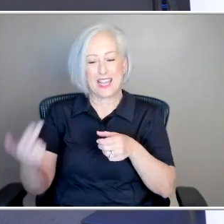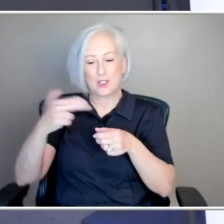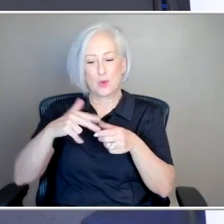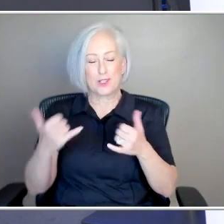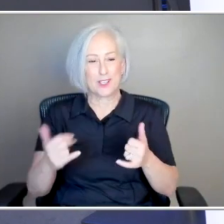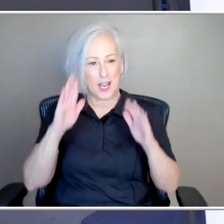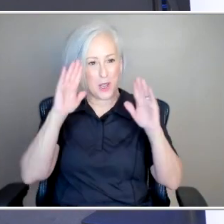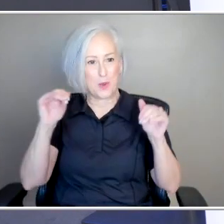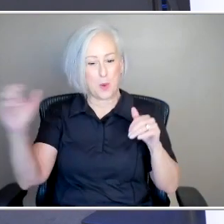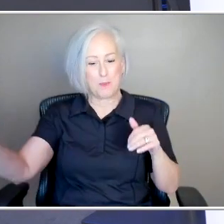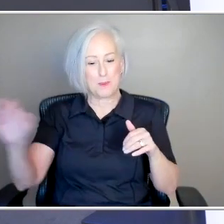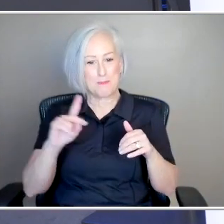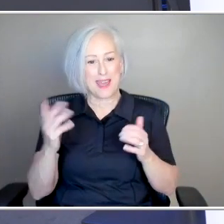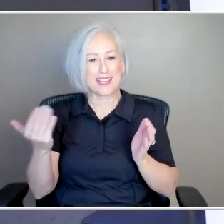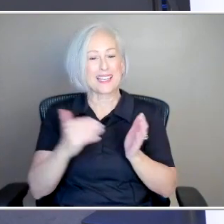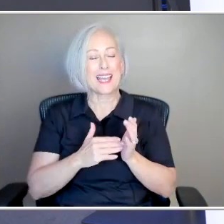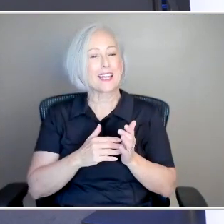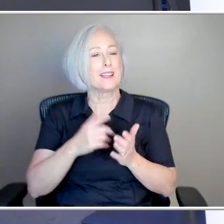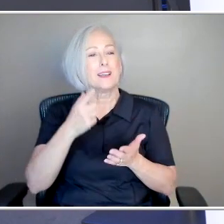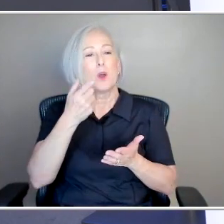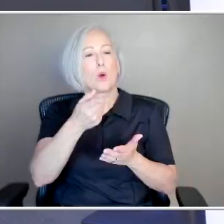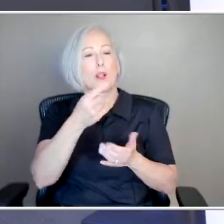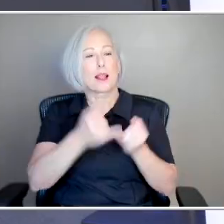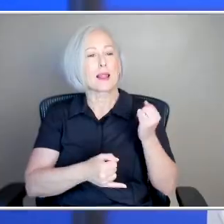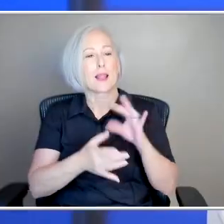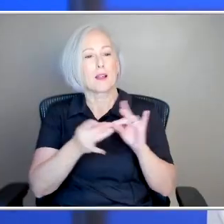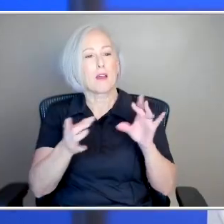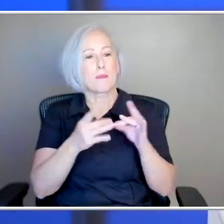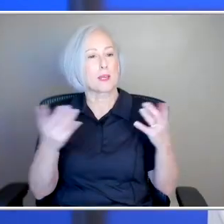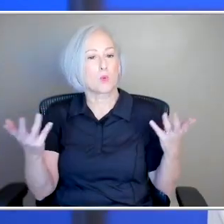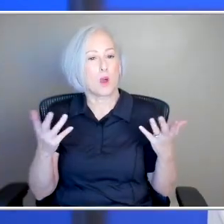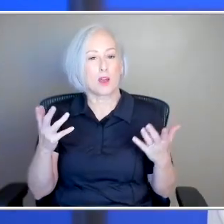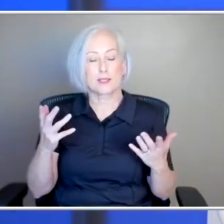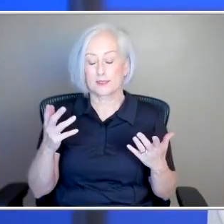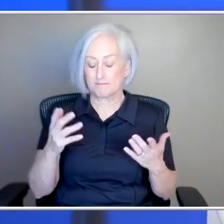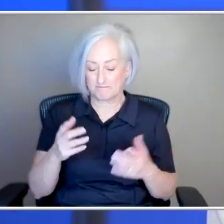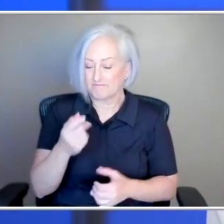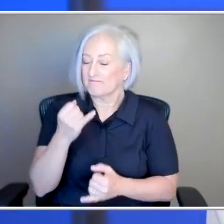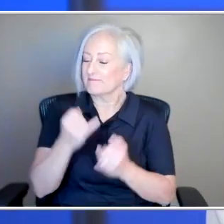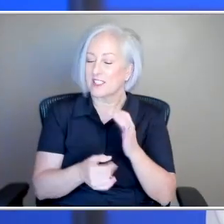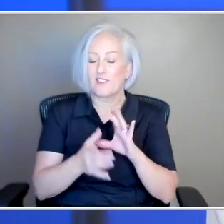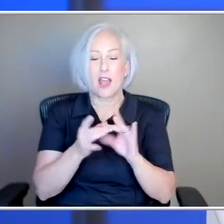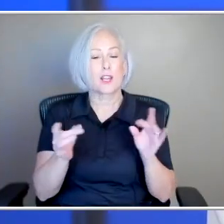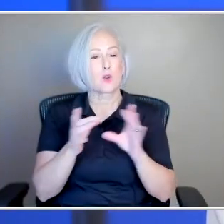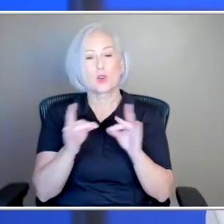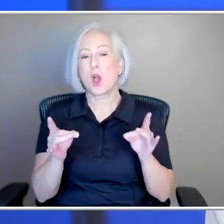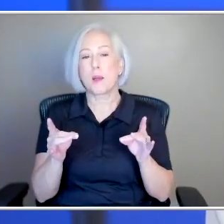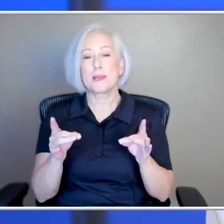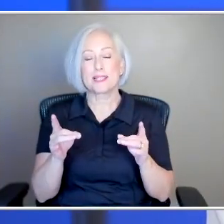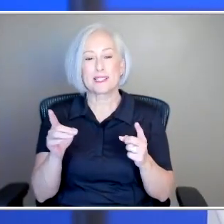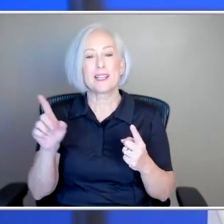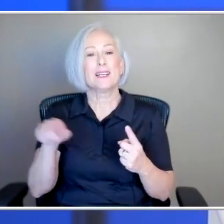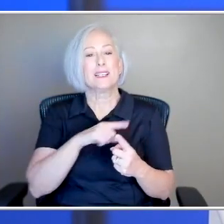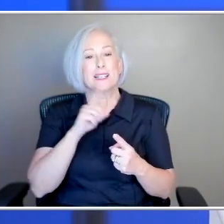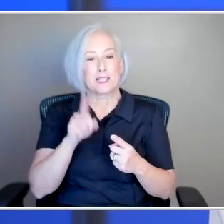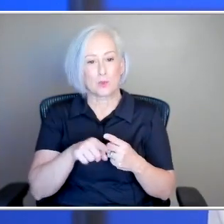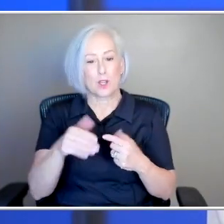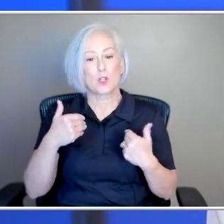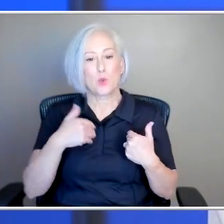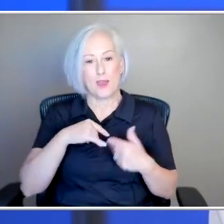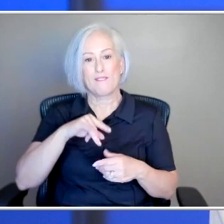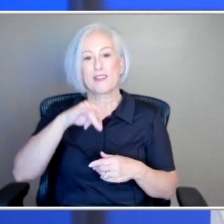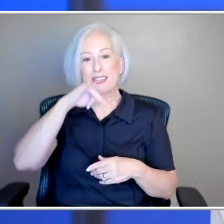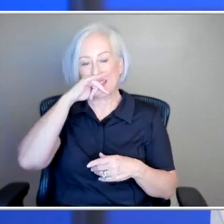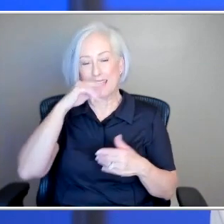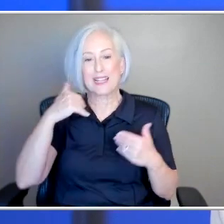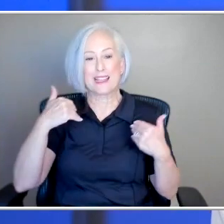But what do you want the takeaway to be from Zach's story? I think the takeaway is when you have a kid that has an injury, first of all,